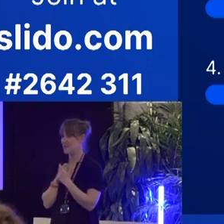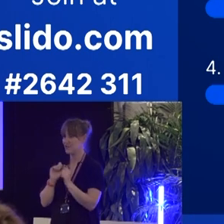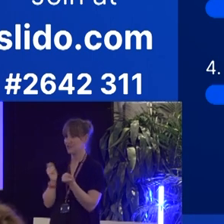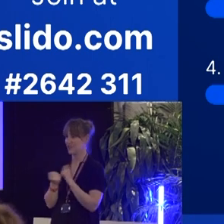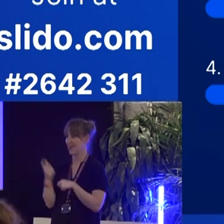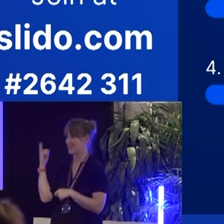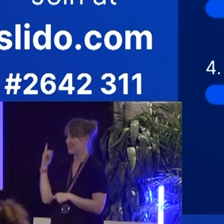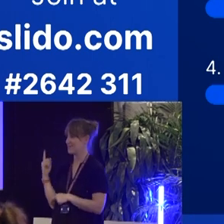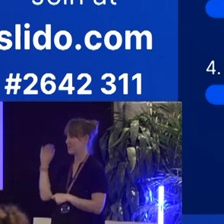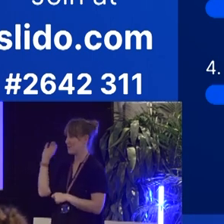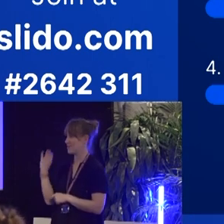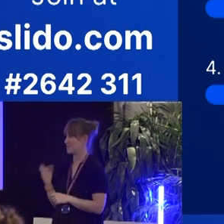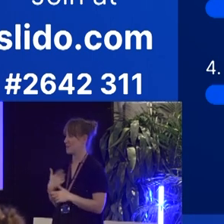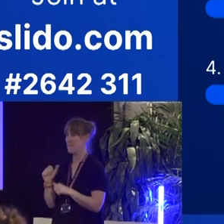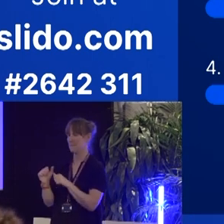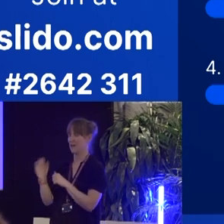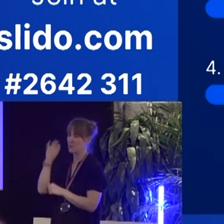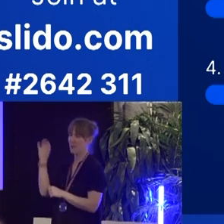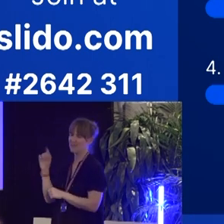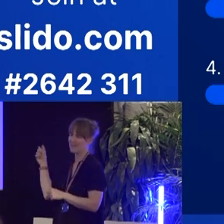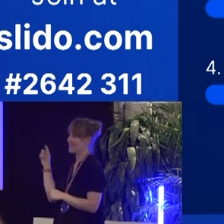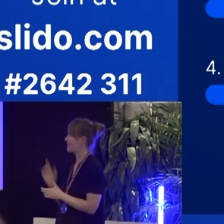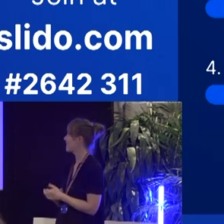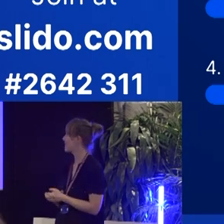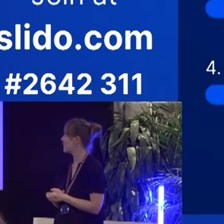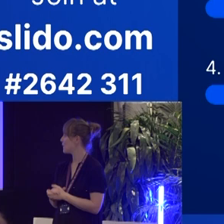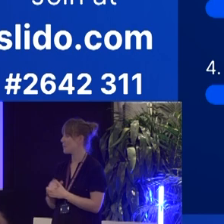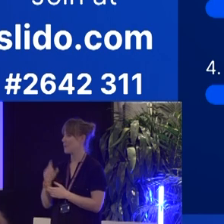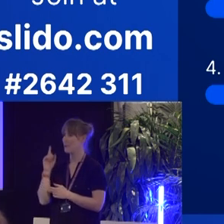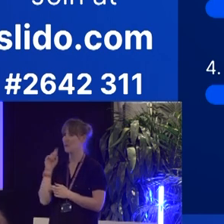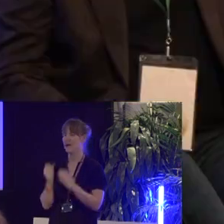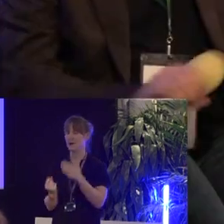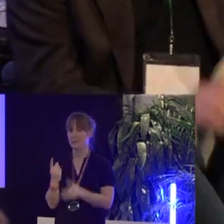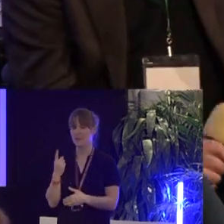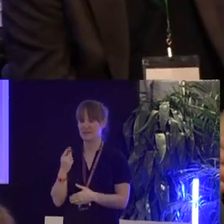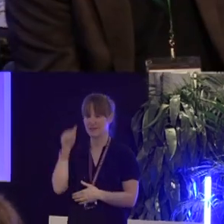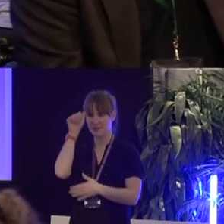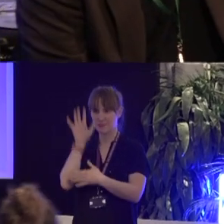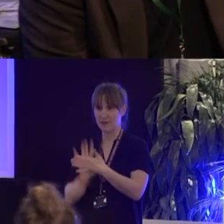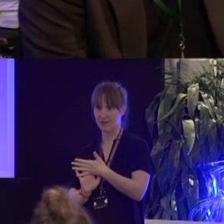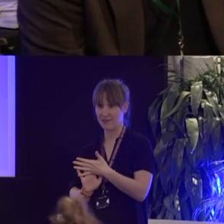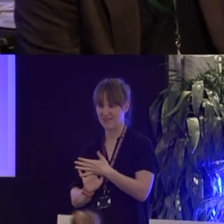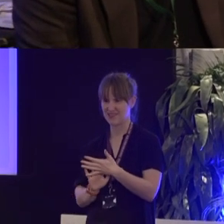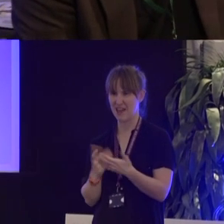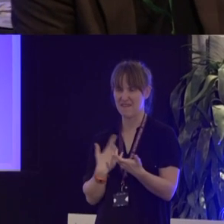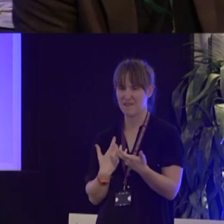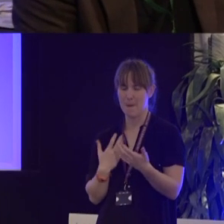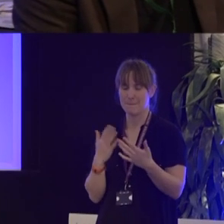Okay, cool. Yeah? What happens to an experience once the novelty wears